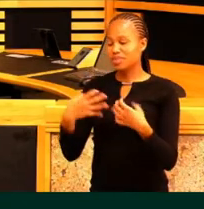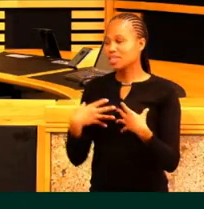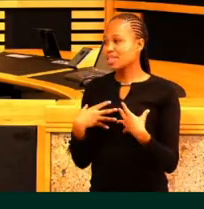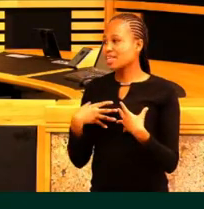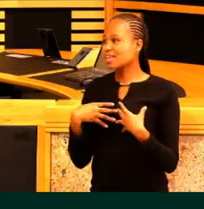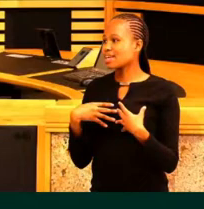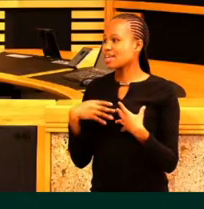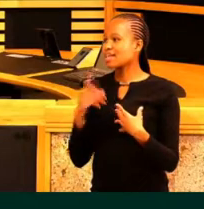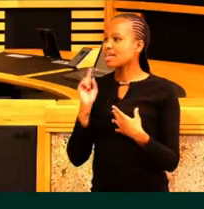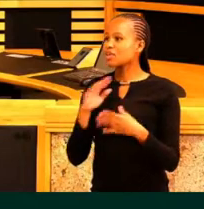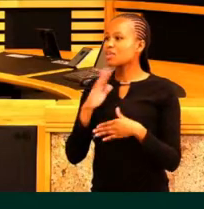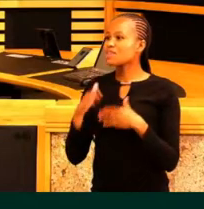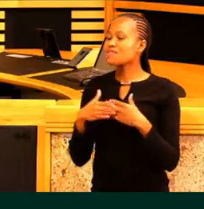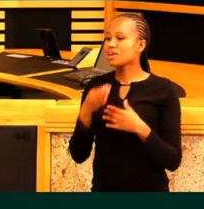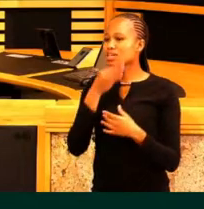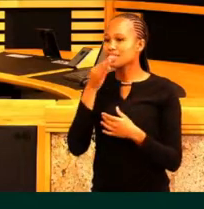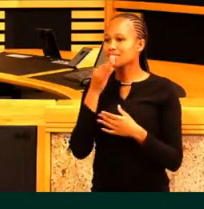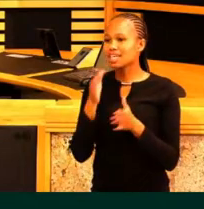directory